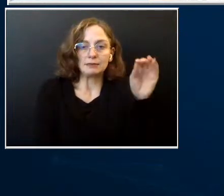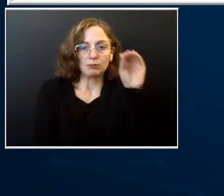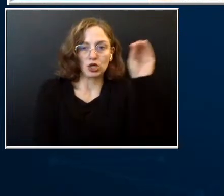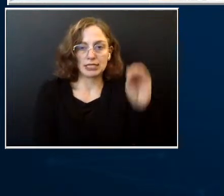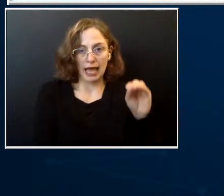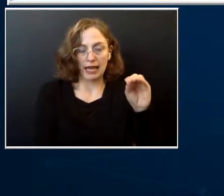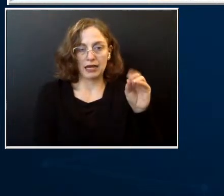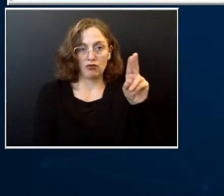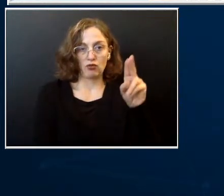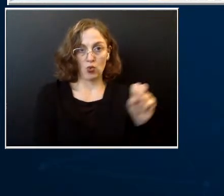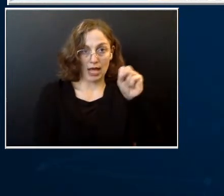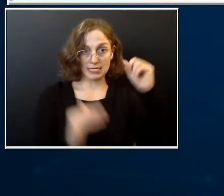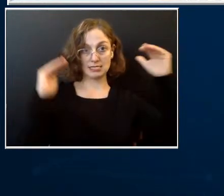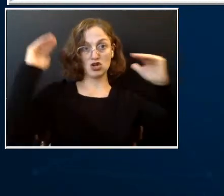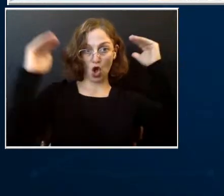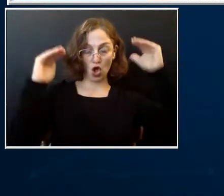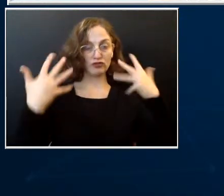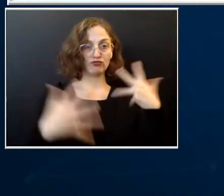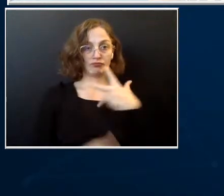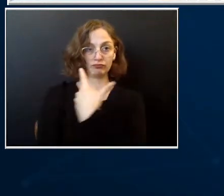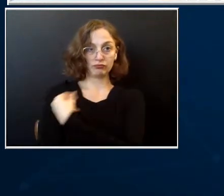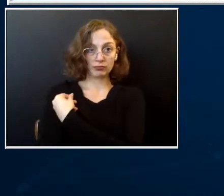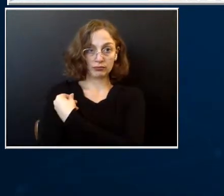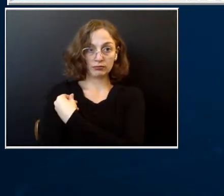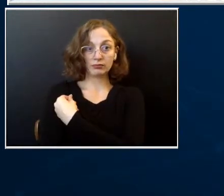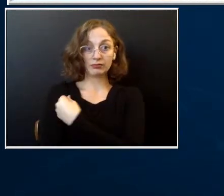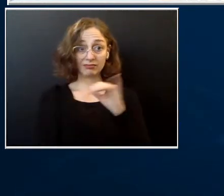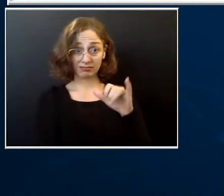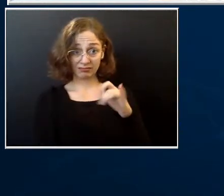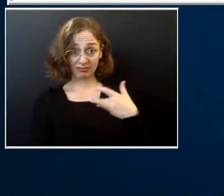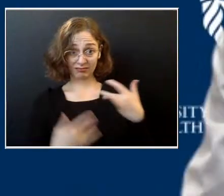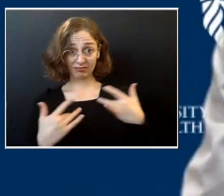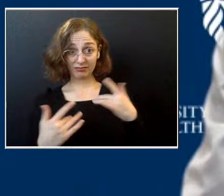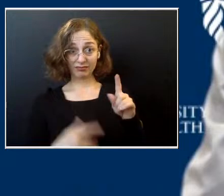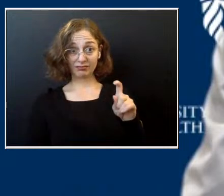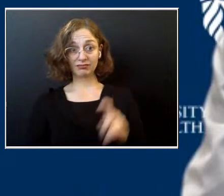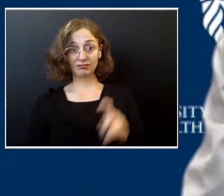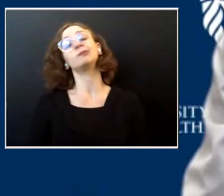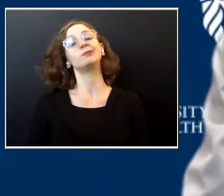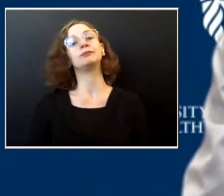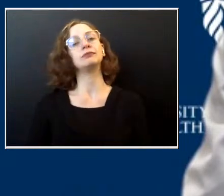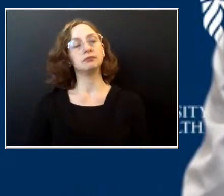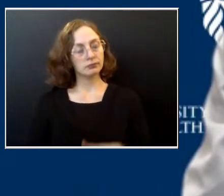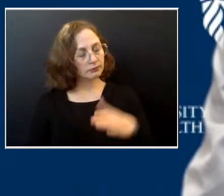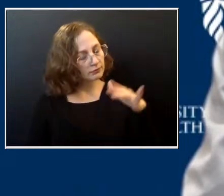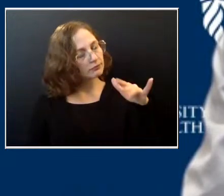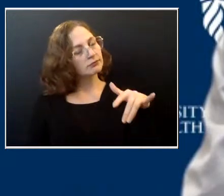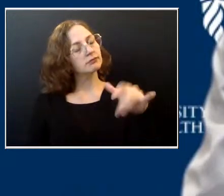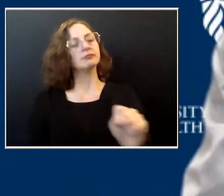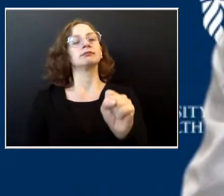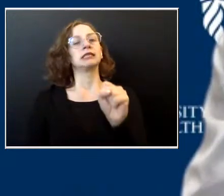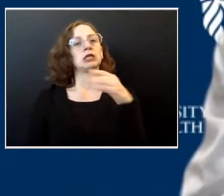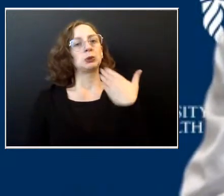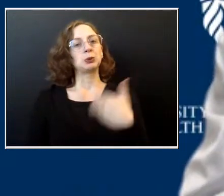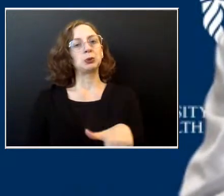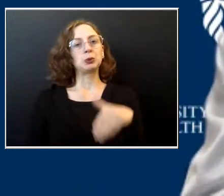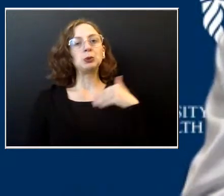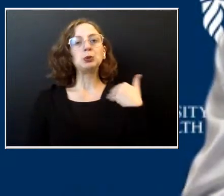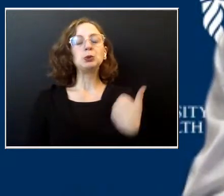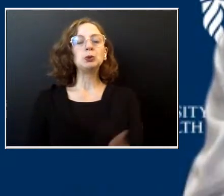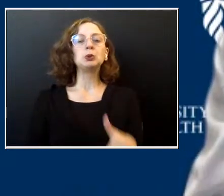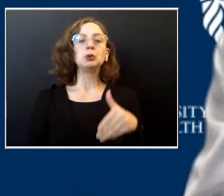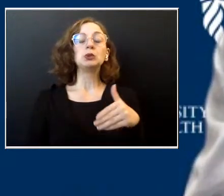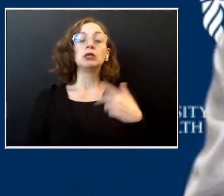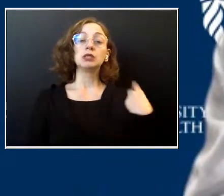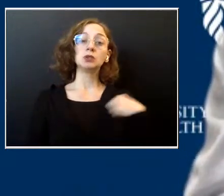COVID vaccine. Is that concerning for you? It's very concerning. I think what we see as time